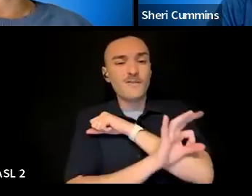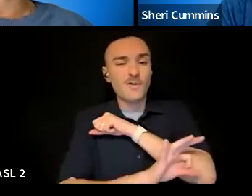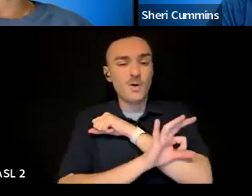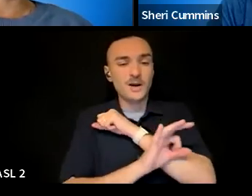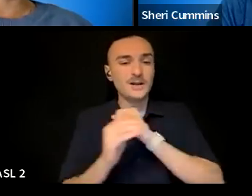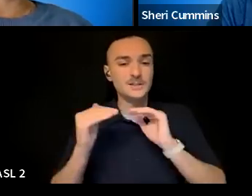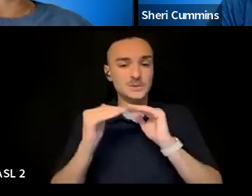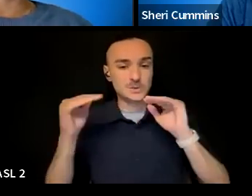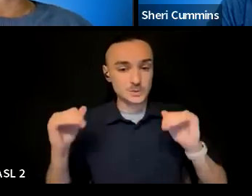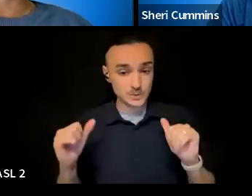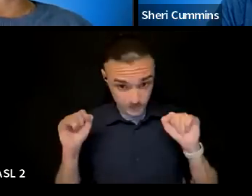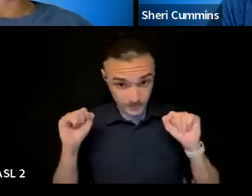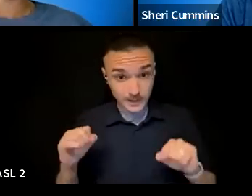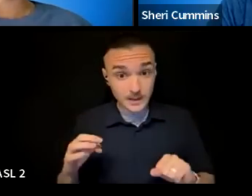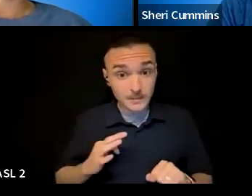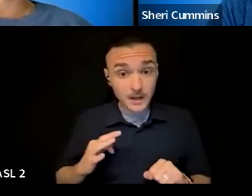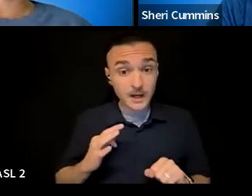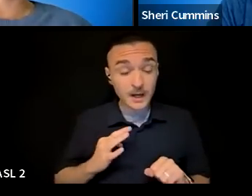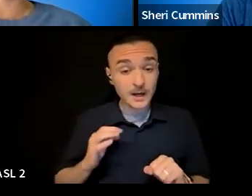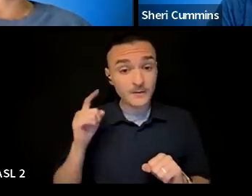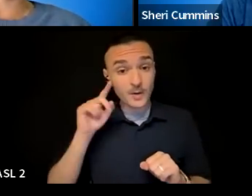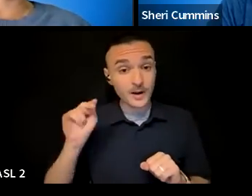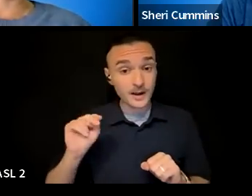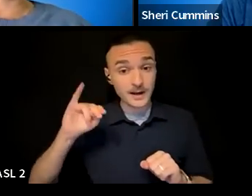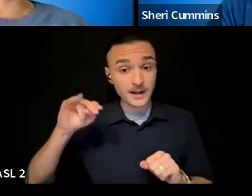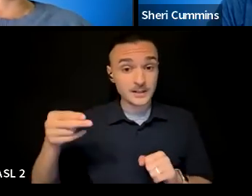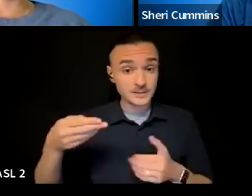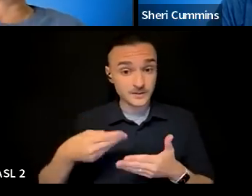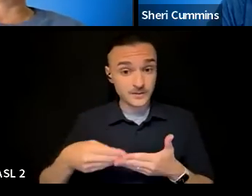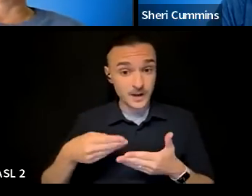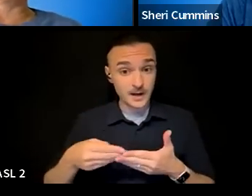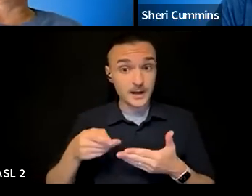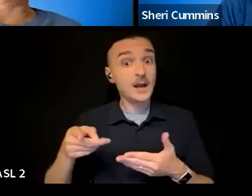funding, and if so, under what circumstance?